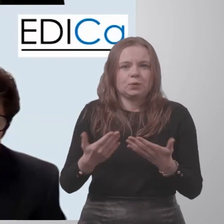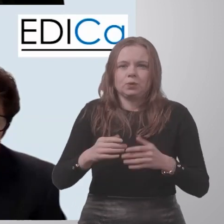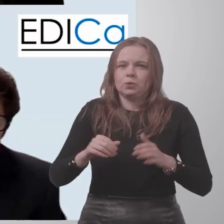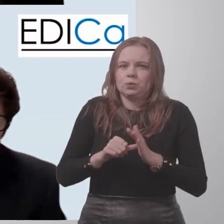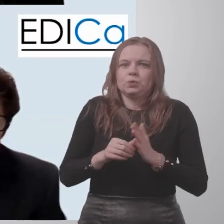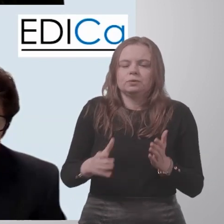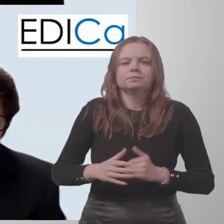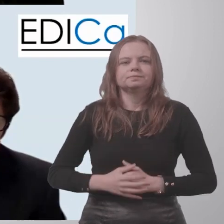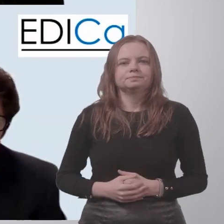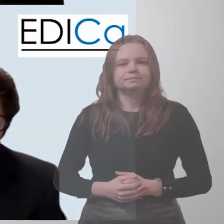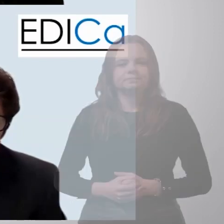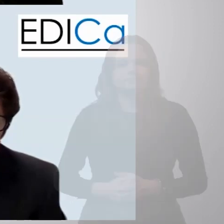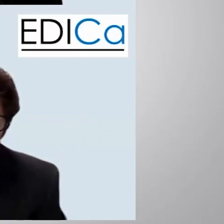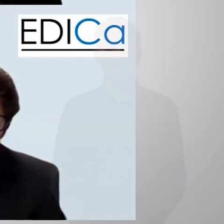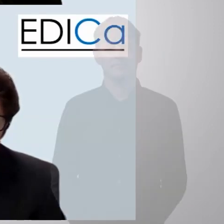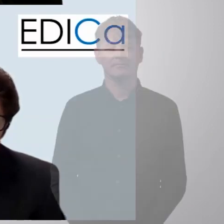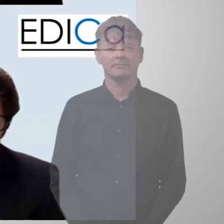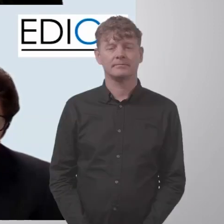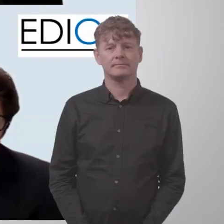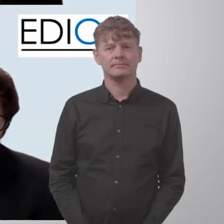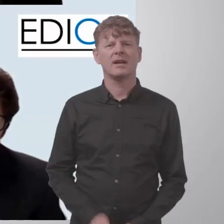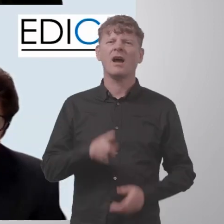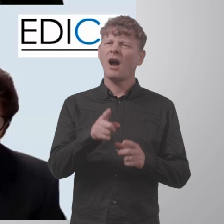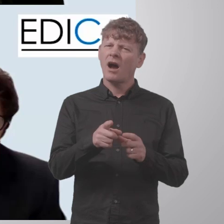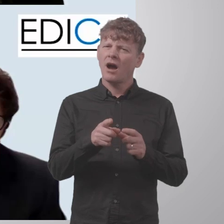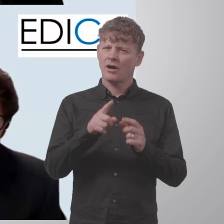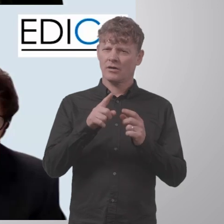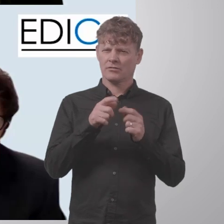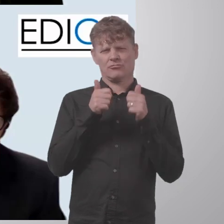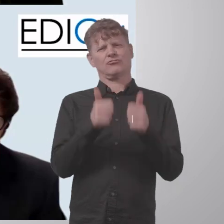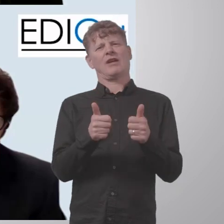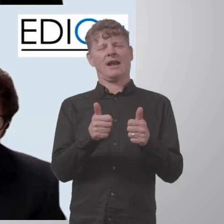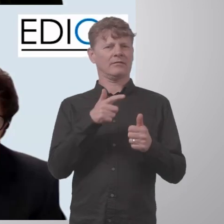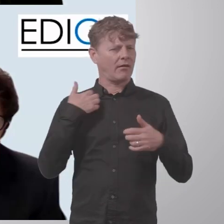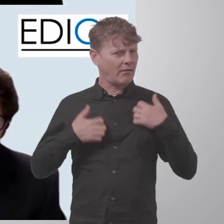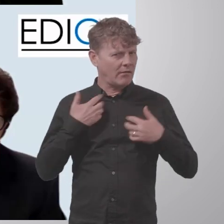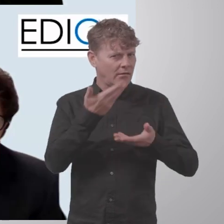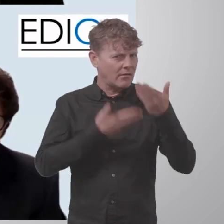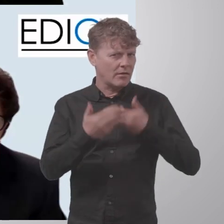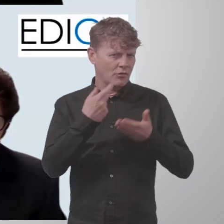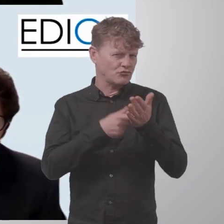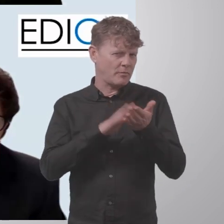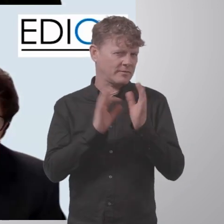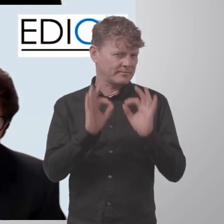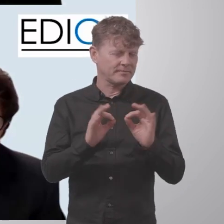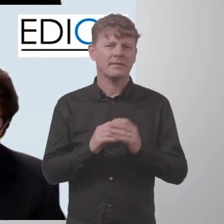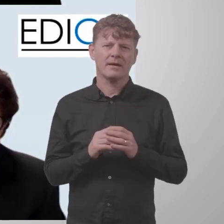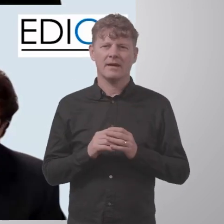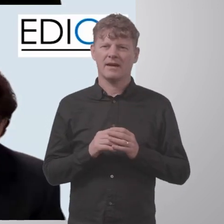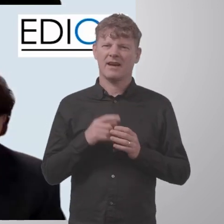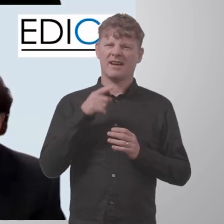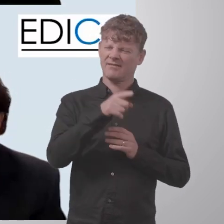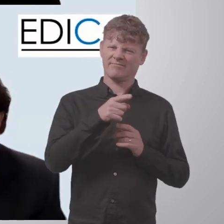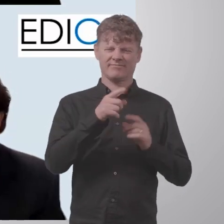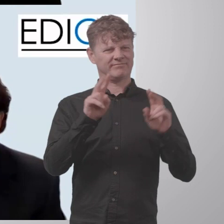That's great. That's so interesting to hear, Robert. And I guess that kind of relaxed atmosphere, I think probably many